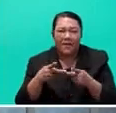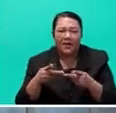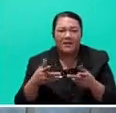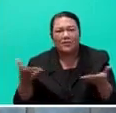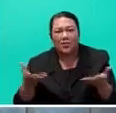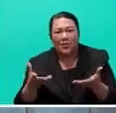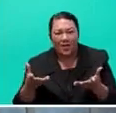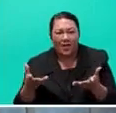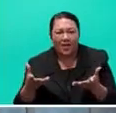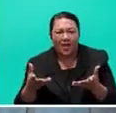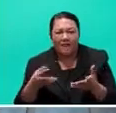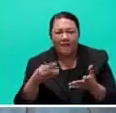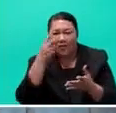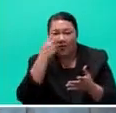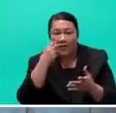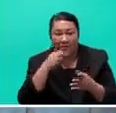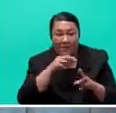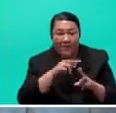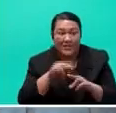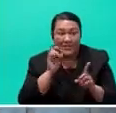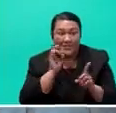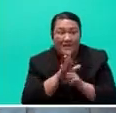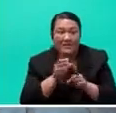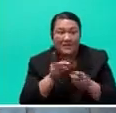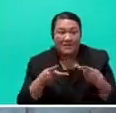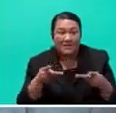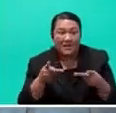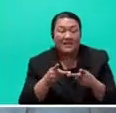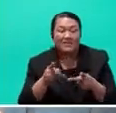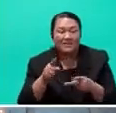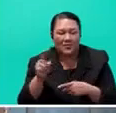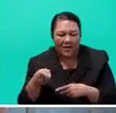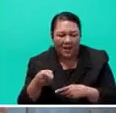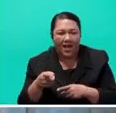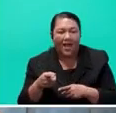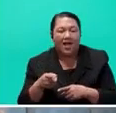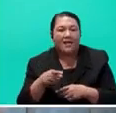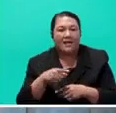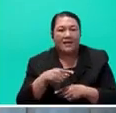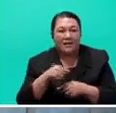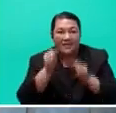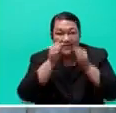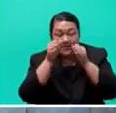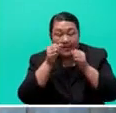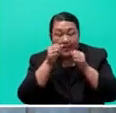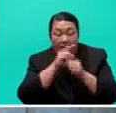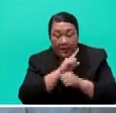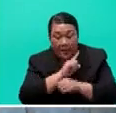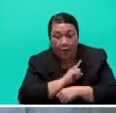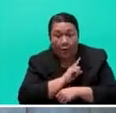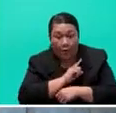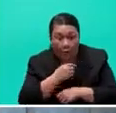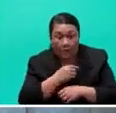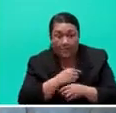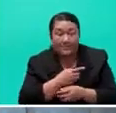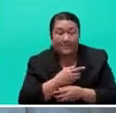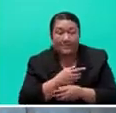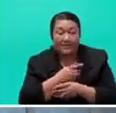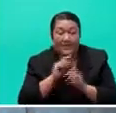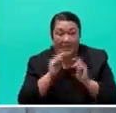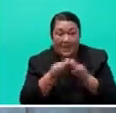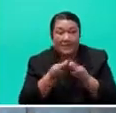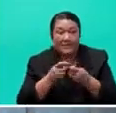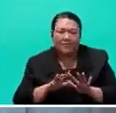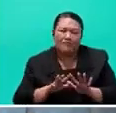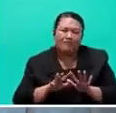to Standing Committee on Justice, Law and Human Rights, because there were a lot of legality that we had to actually go through before actually